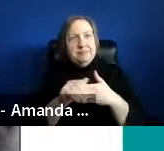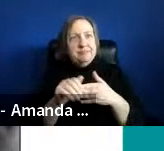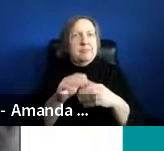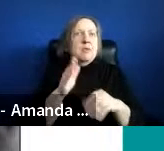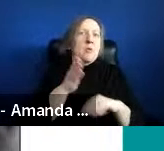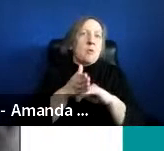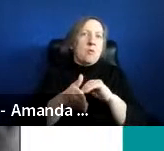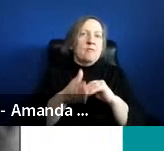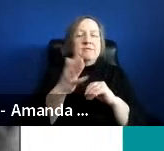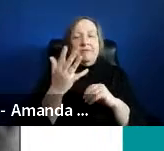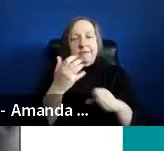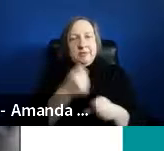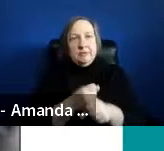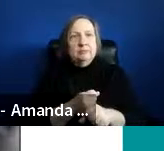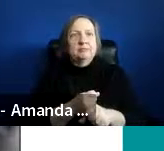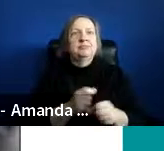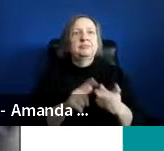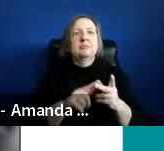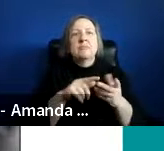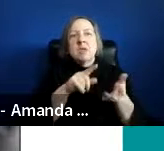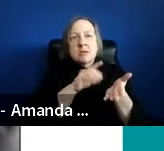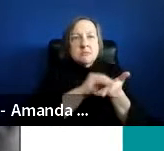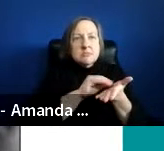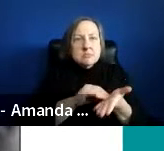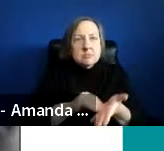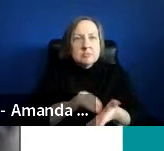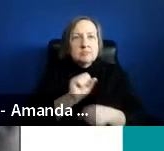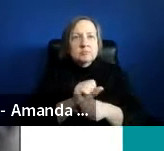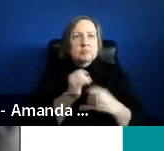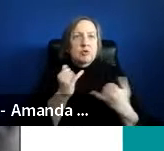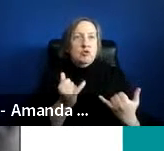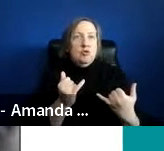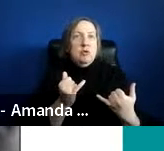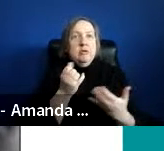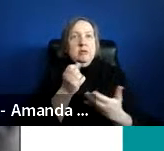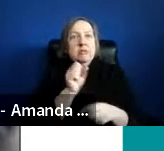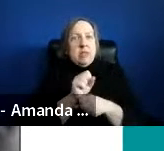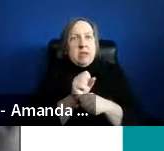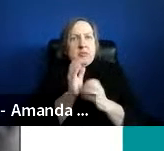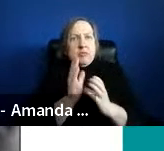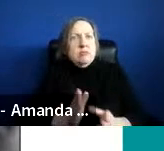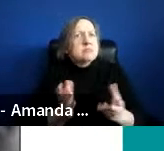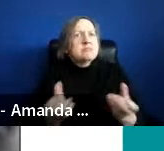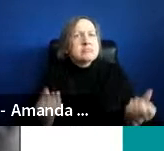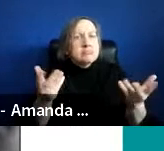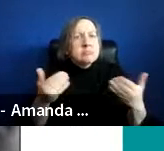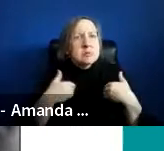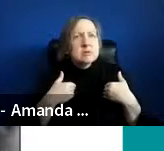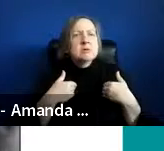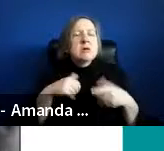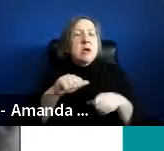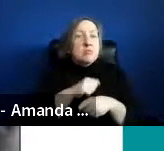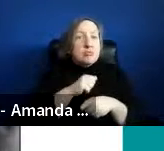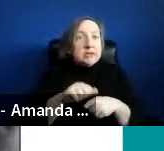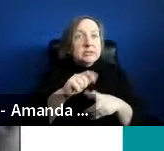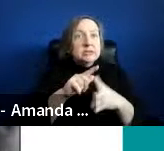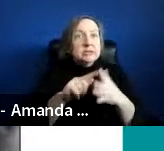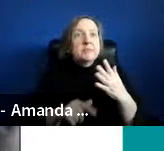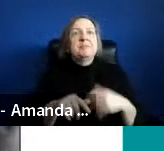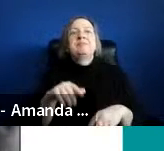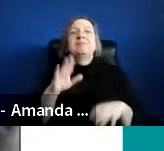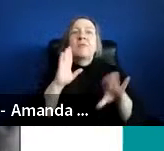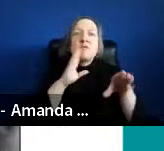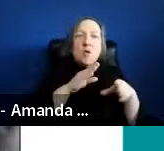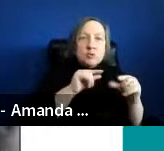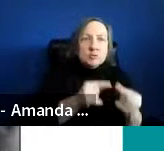registered apprentices, focus groups, surveys, interviews with industry stakeholders also occurred, and